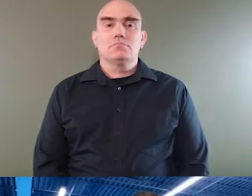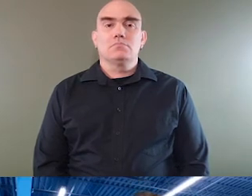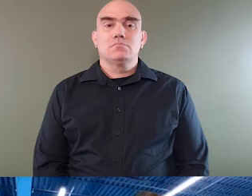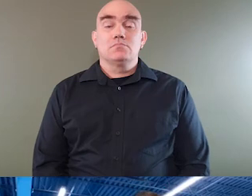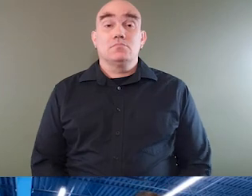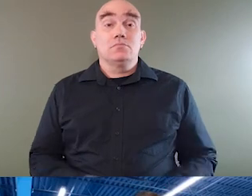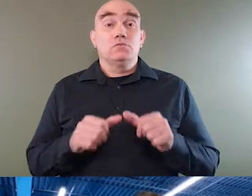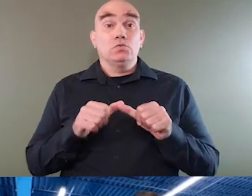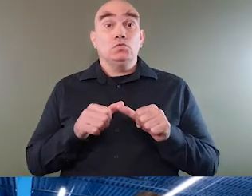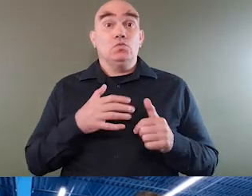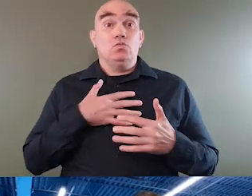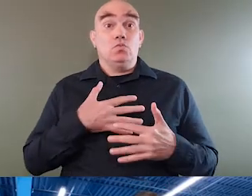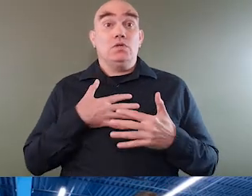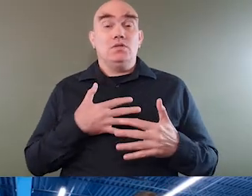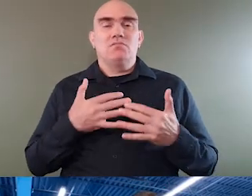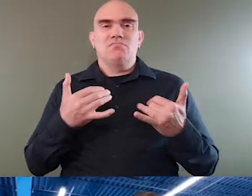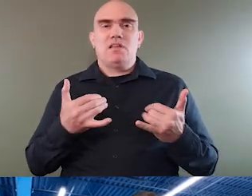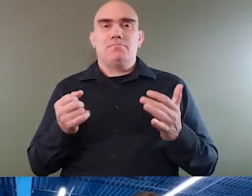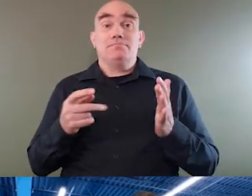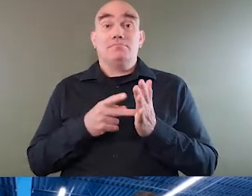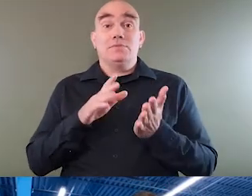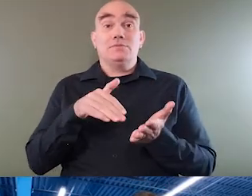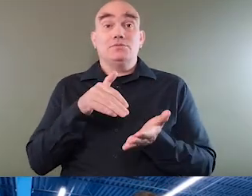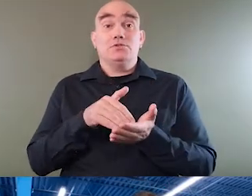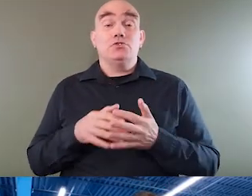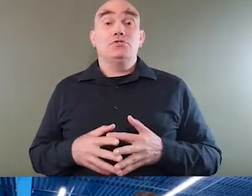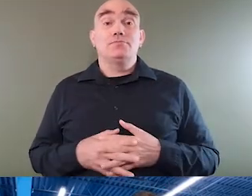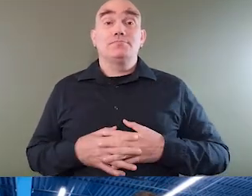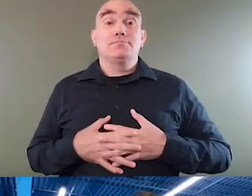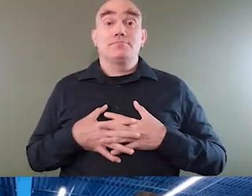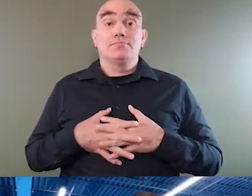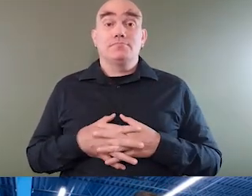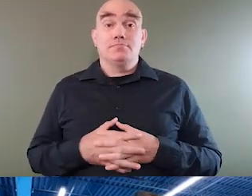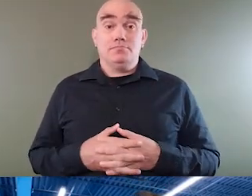Continue to breathe as we come back center.